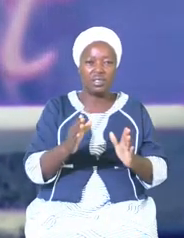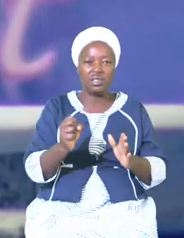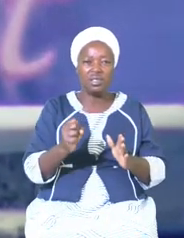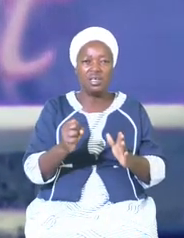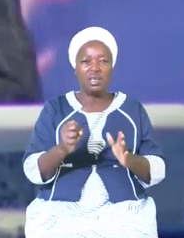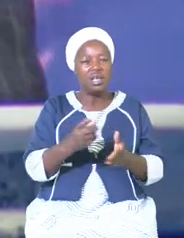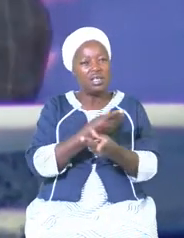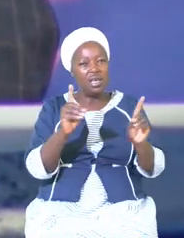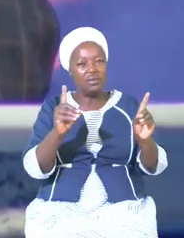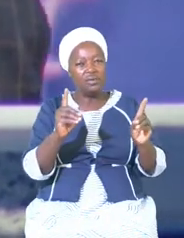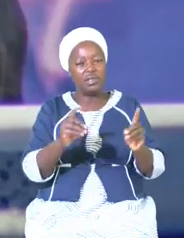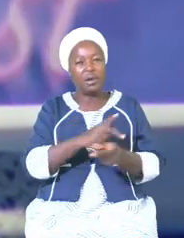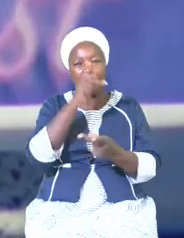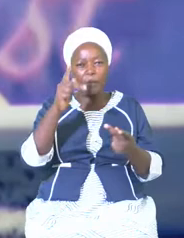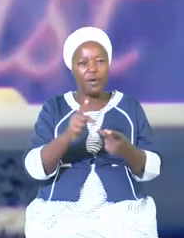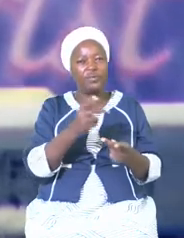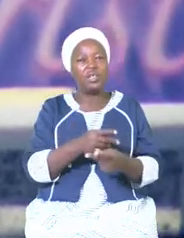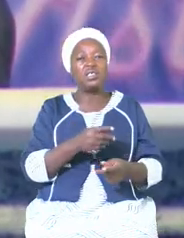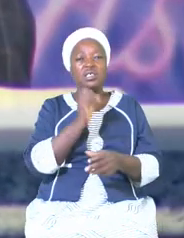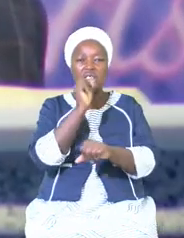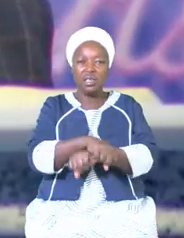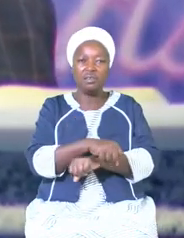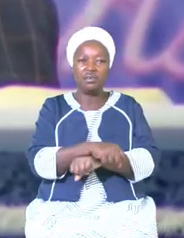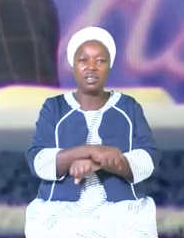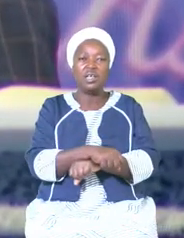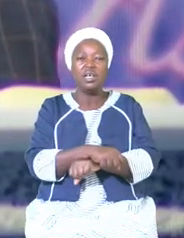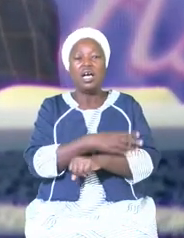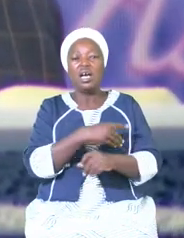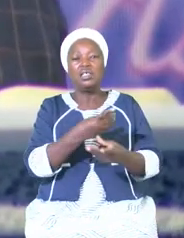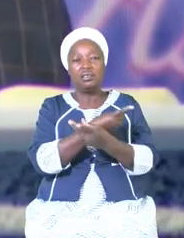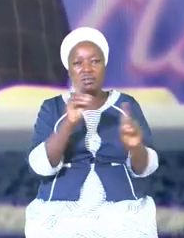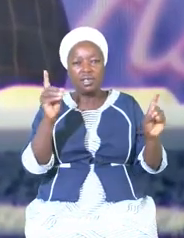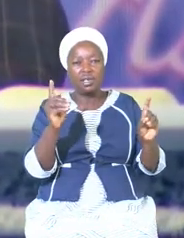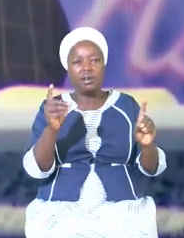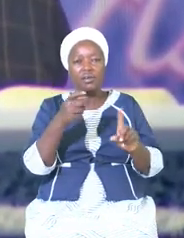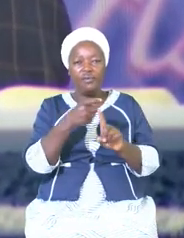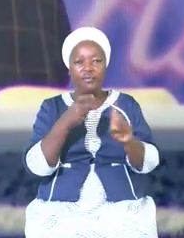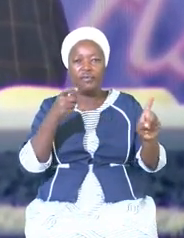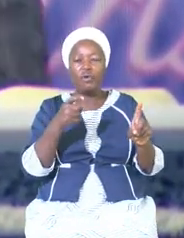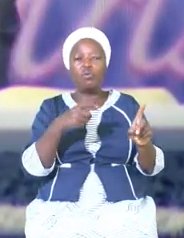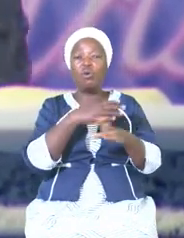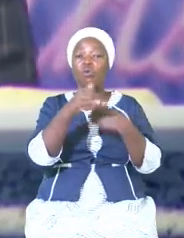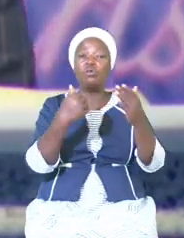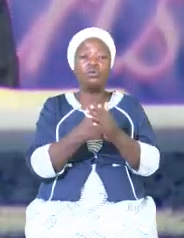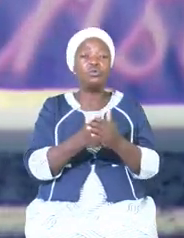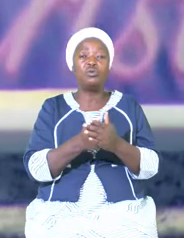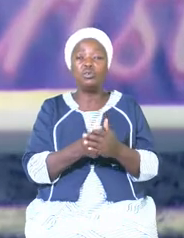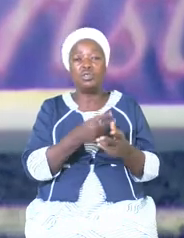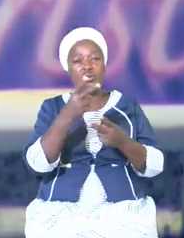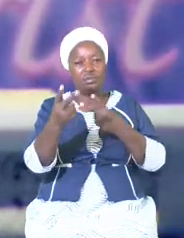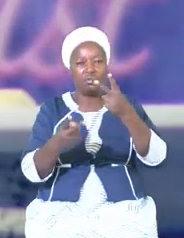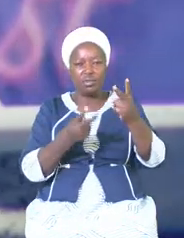Deliverance, complete deliverance from the strong ensnaring strangers. Number